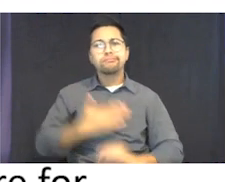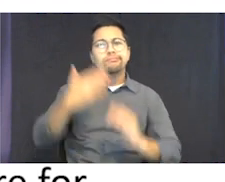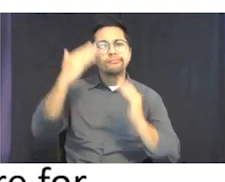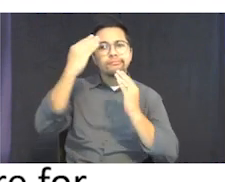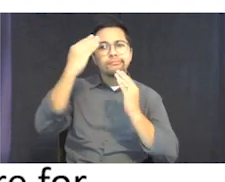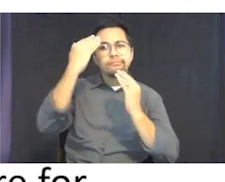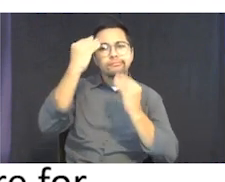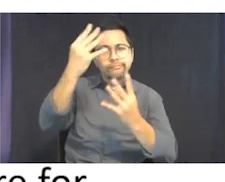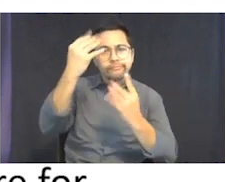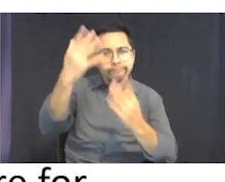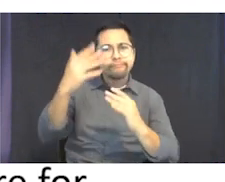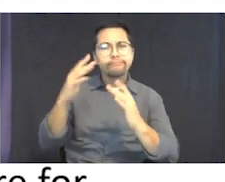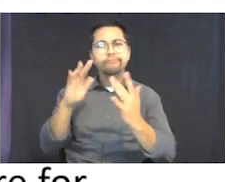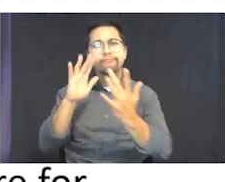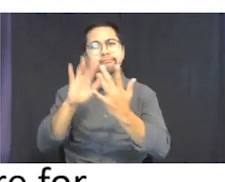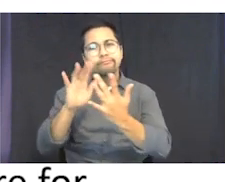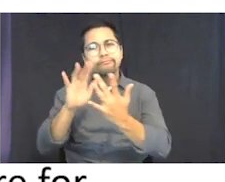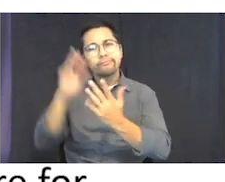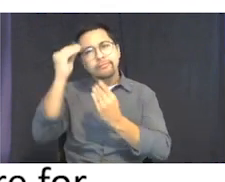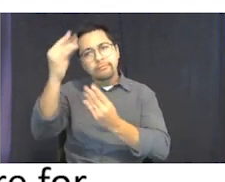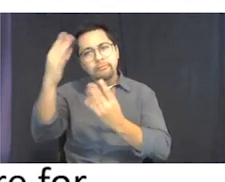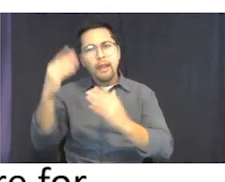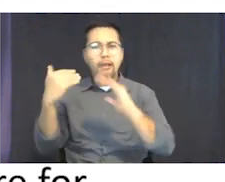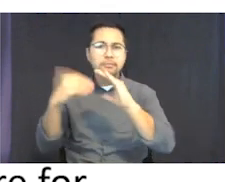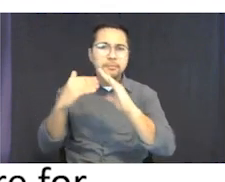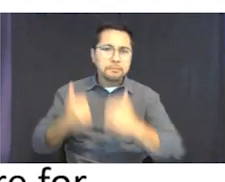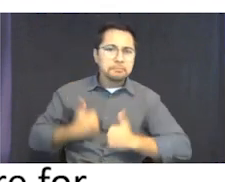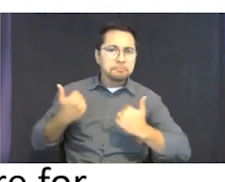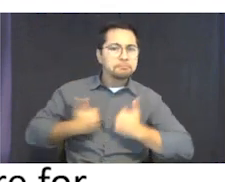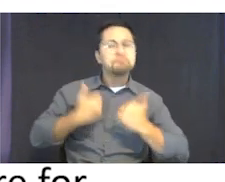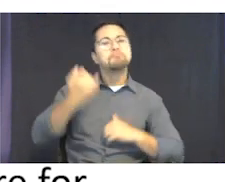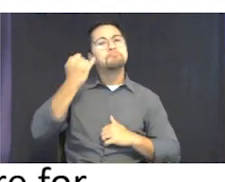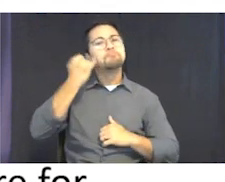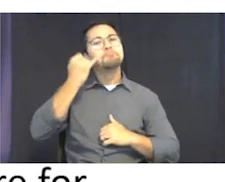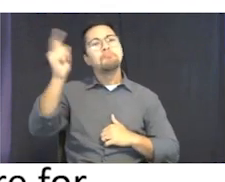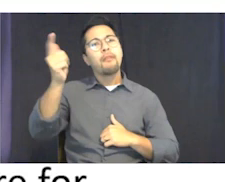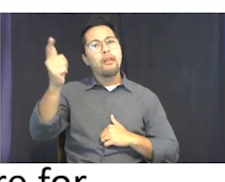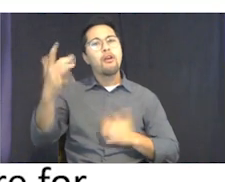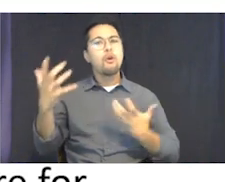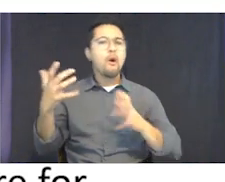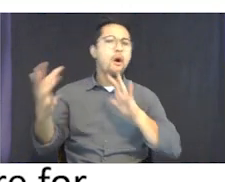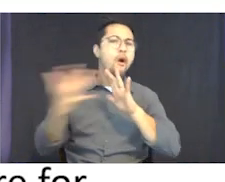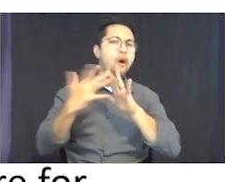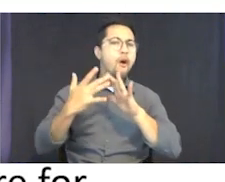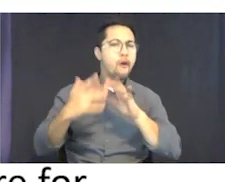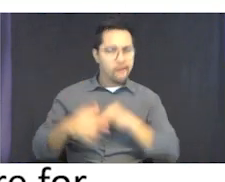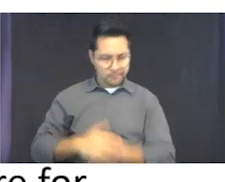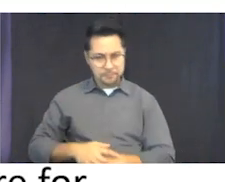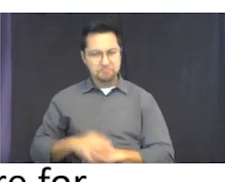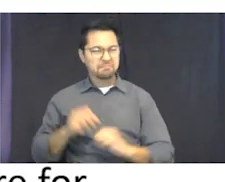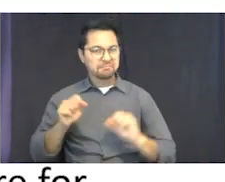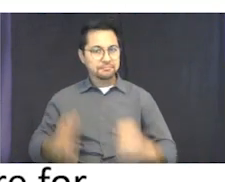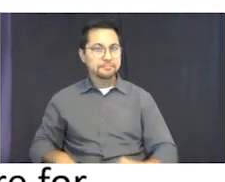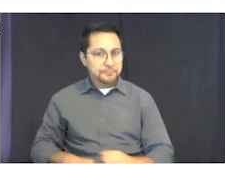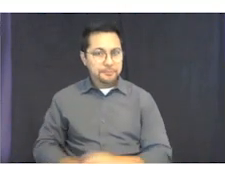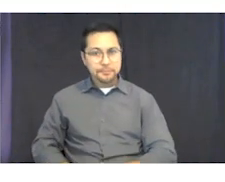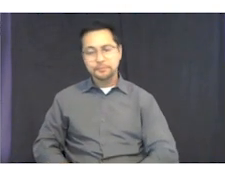information available to you should you feel the need to reach out to us and ask these questions.